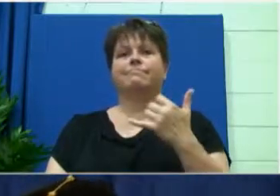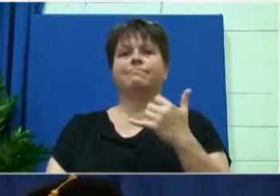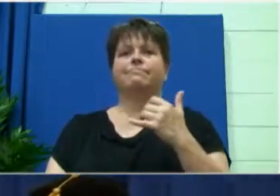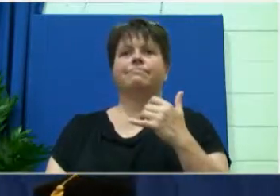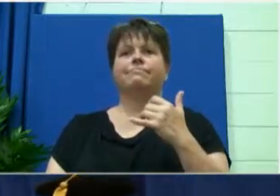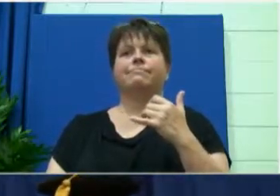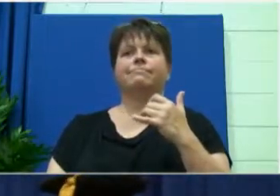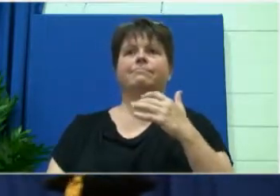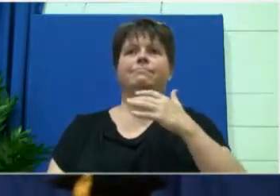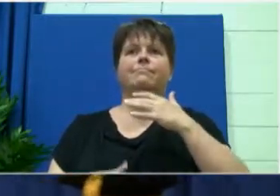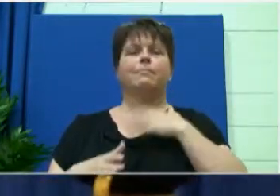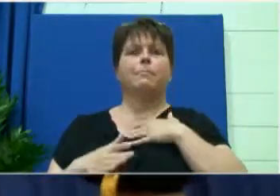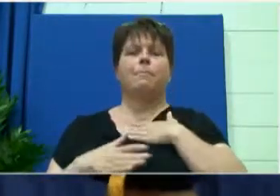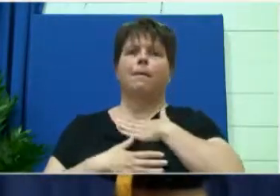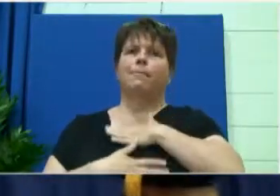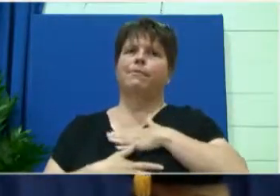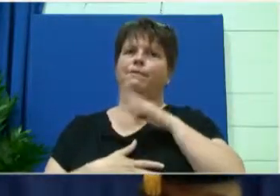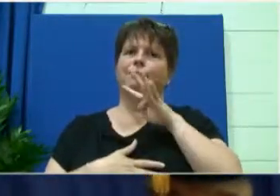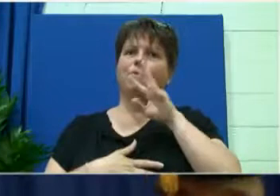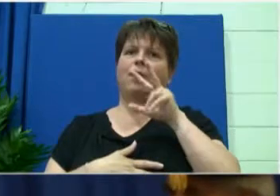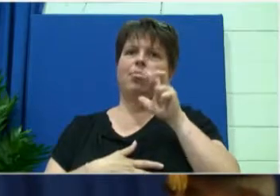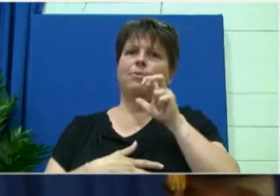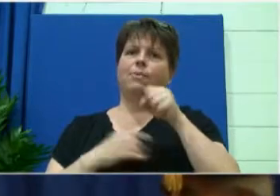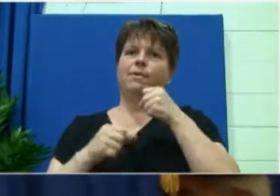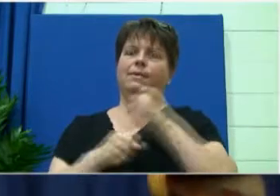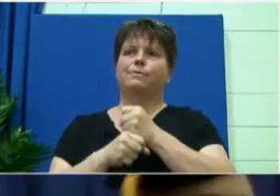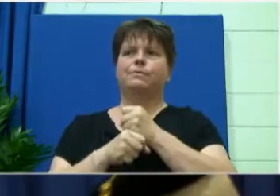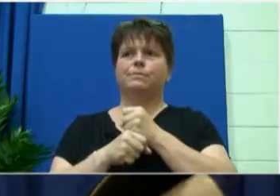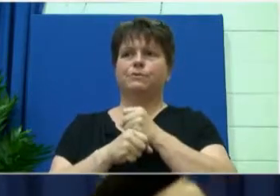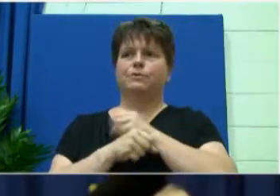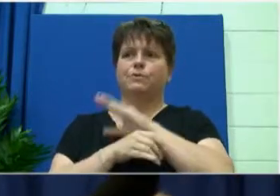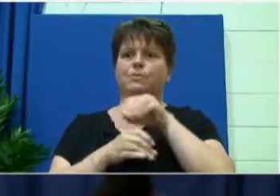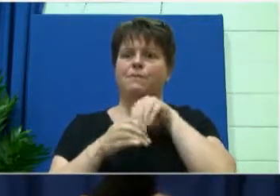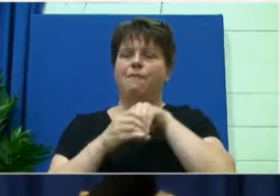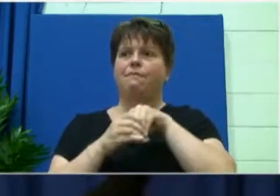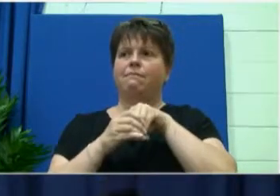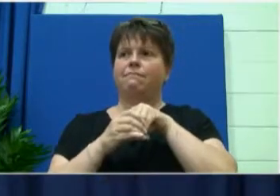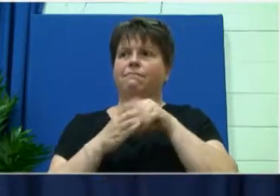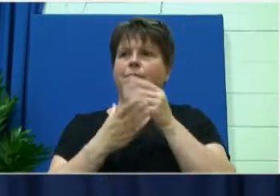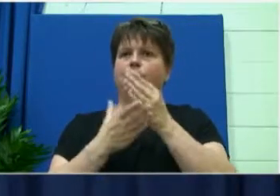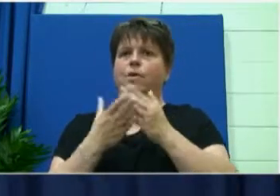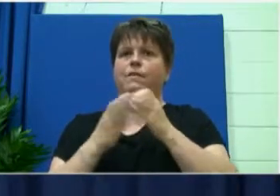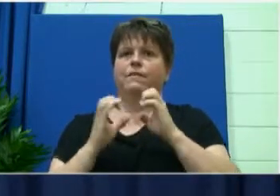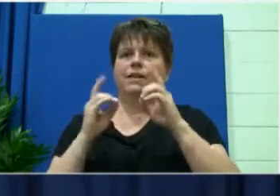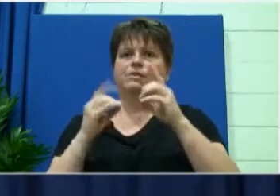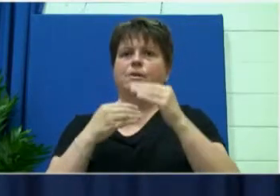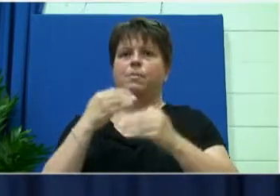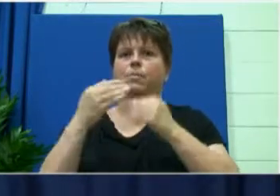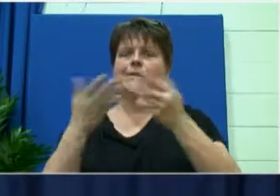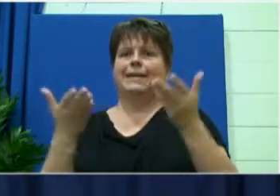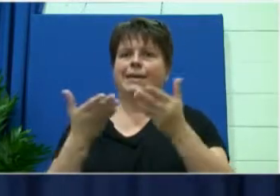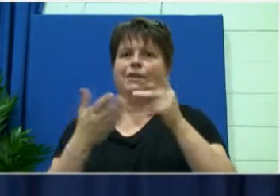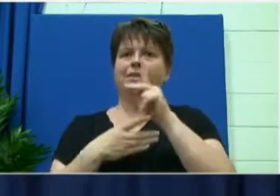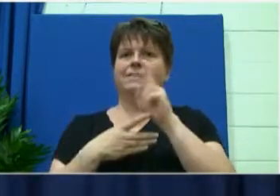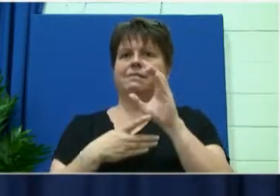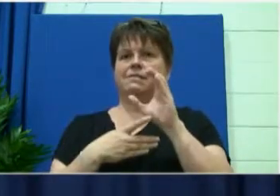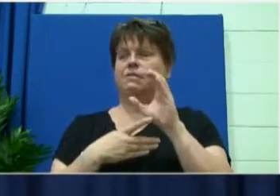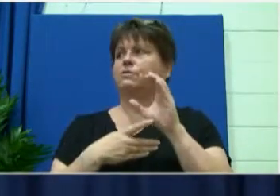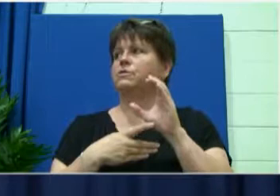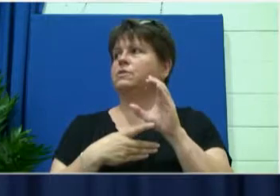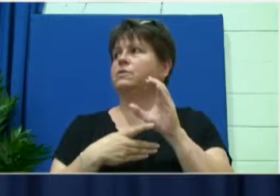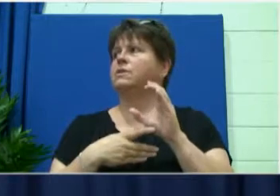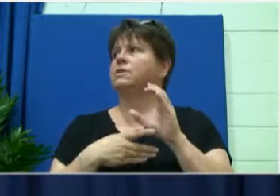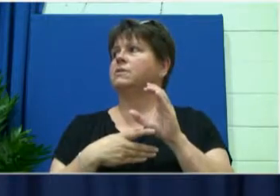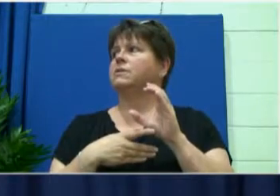It has been my privilege for 43 years to be a part of the educational process here at Kaskaskia